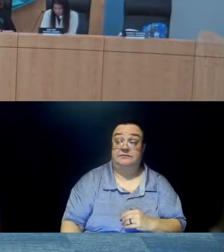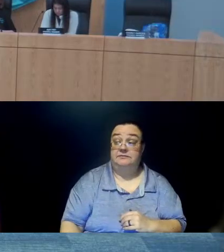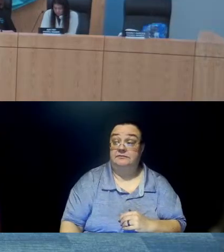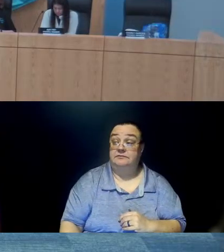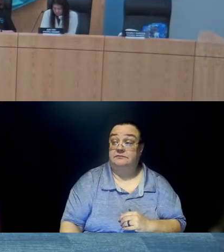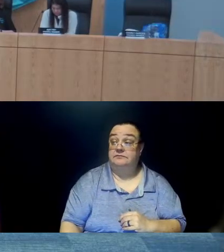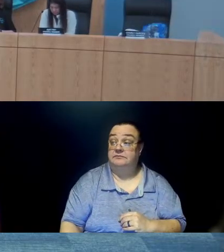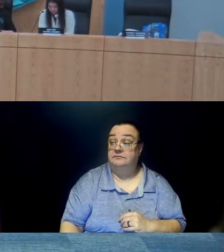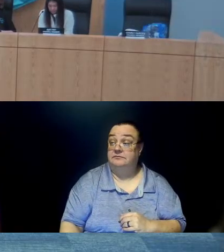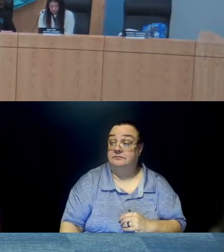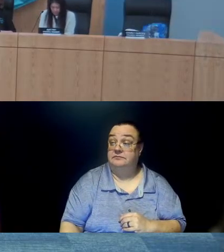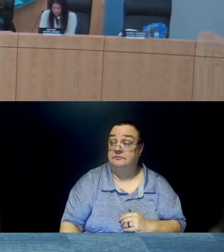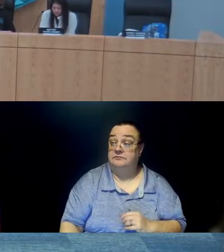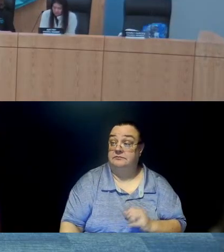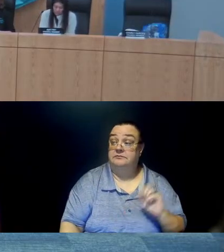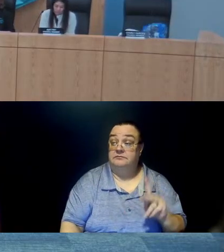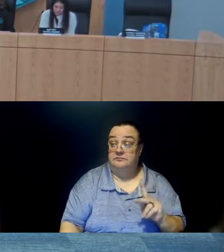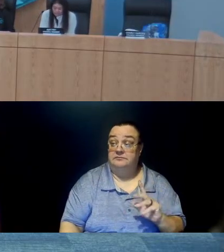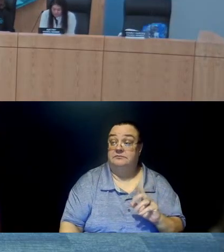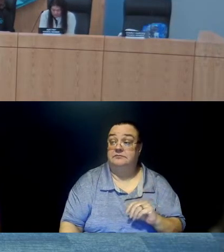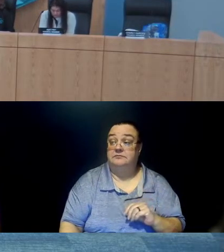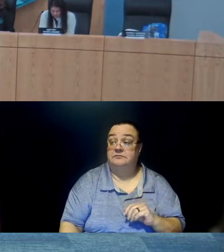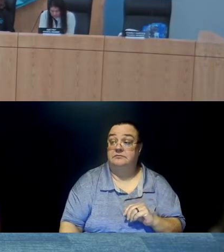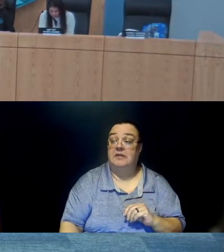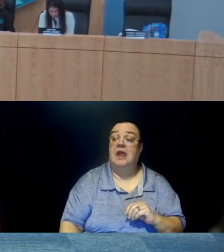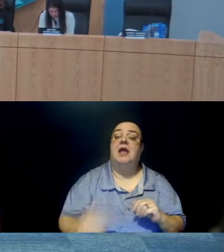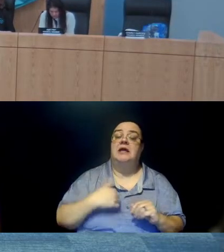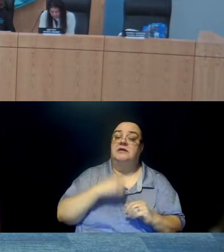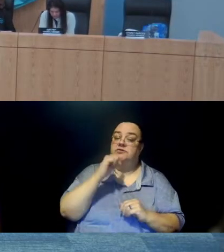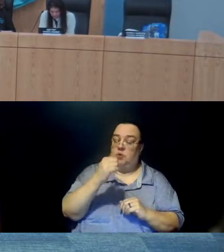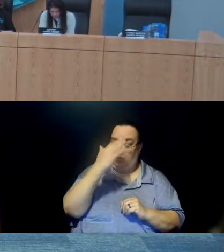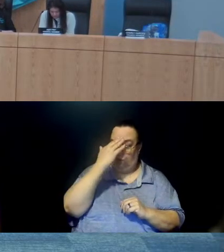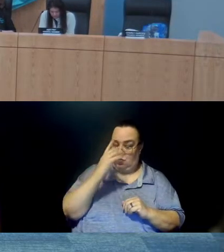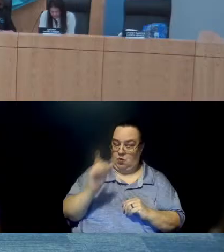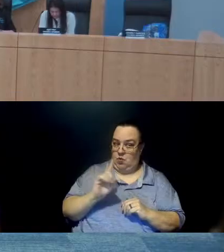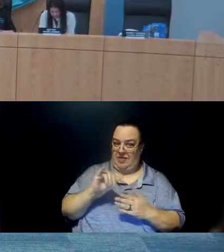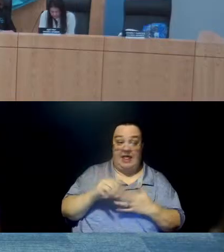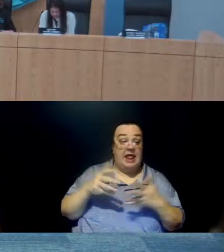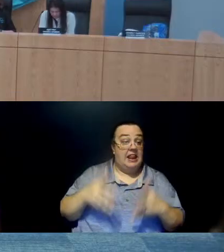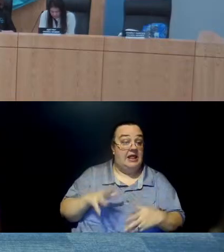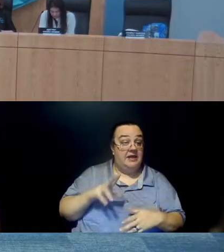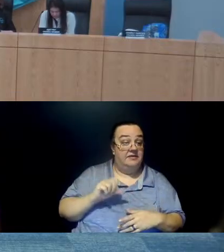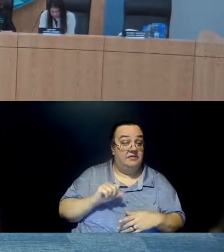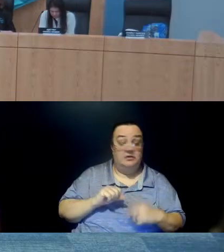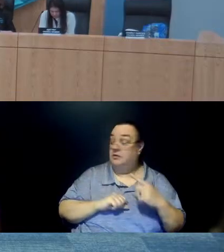Actively? Okay, I don't know where that leaves us. What?